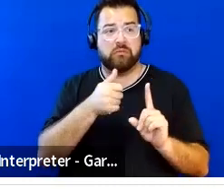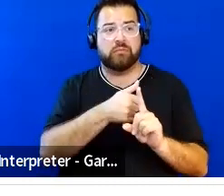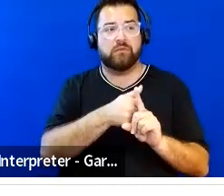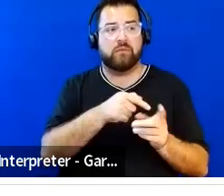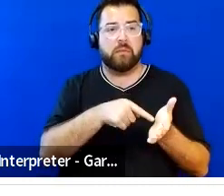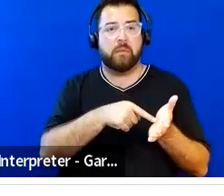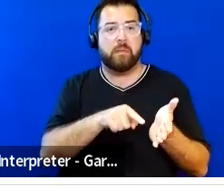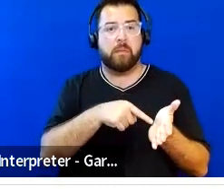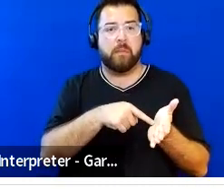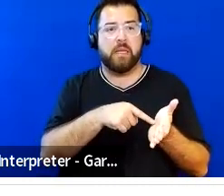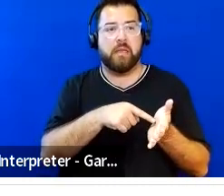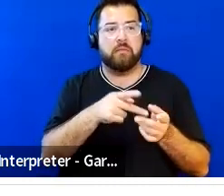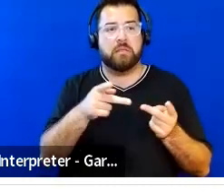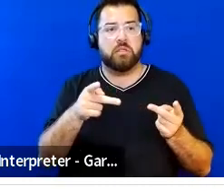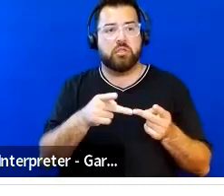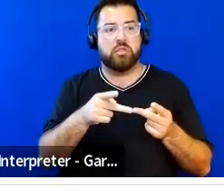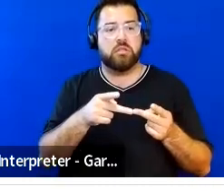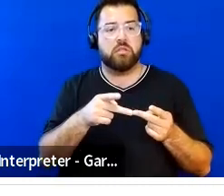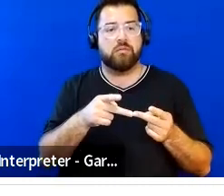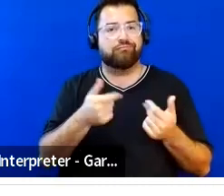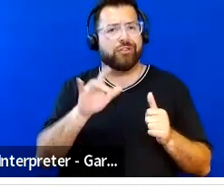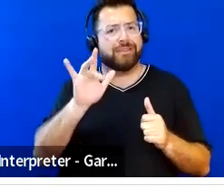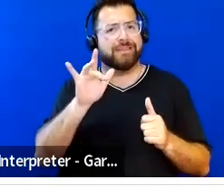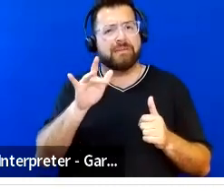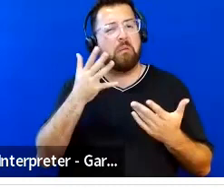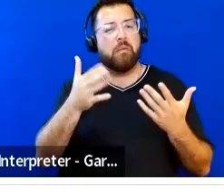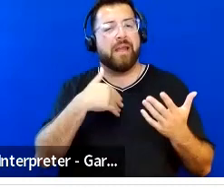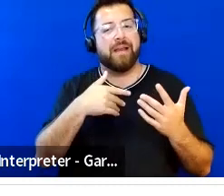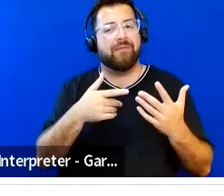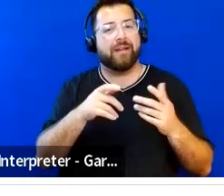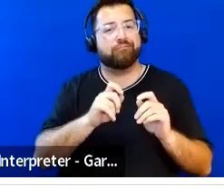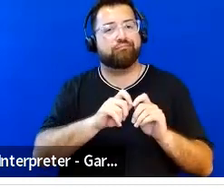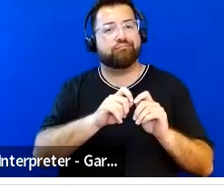I probably have a pop-up blocker that's blocking.